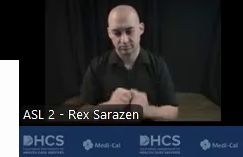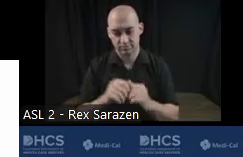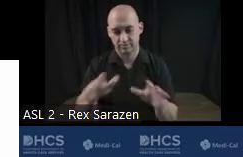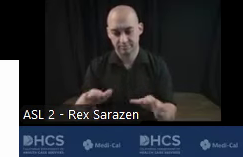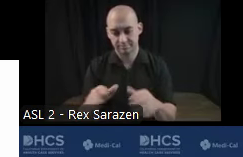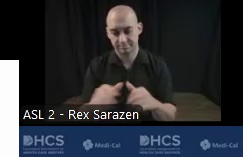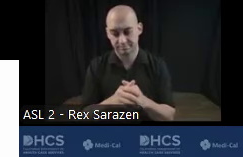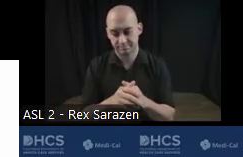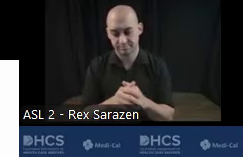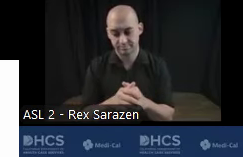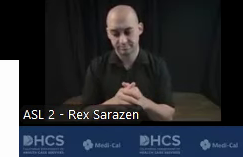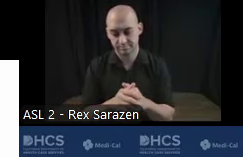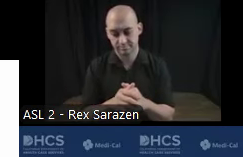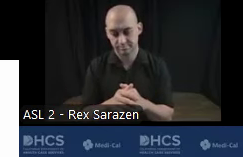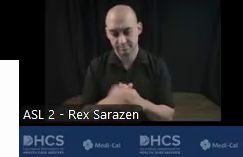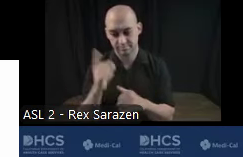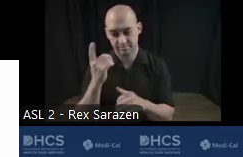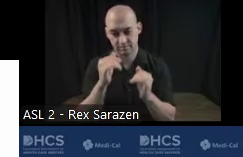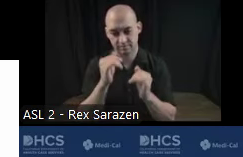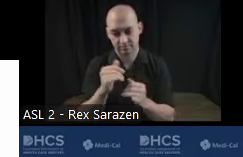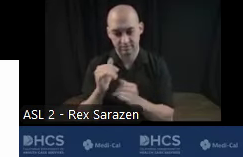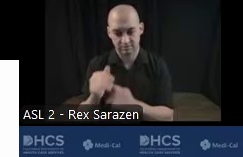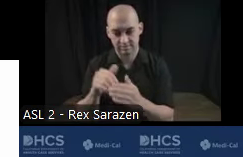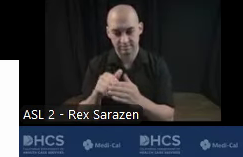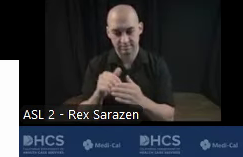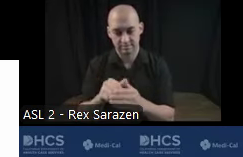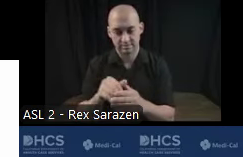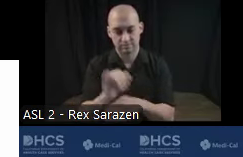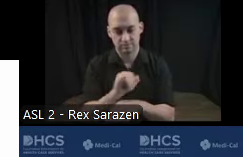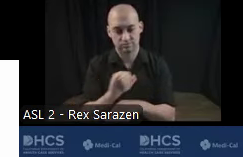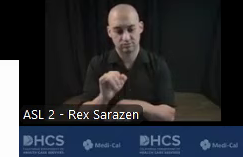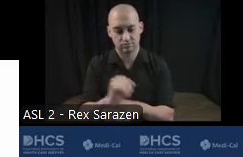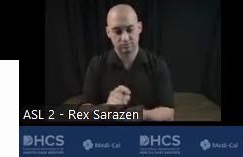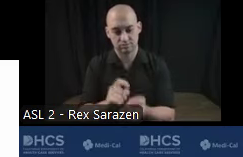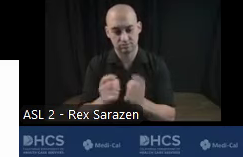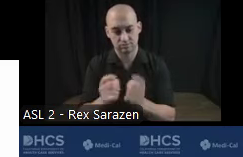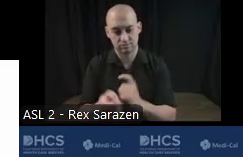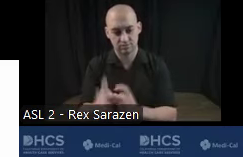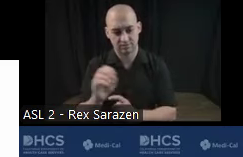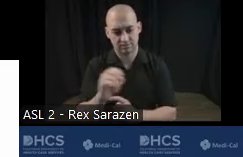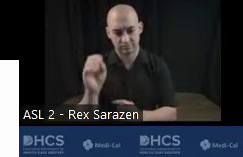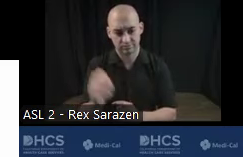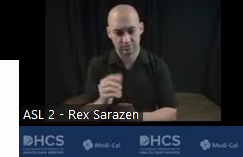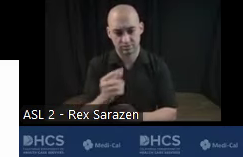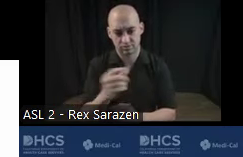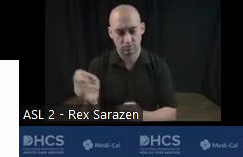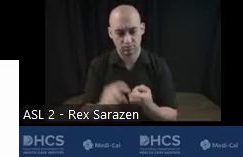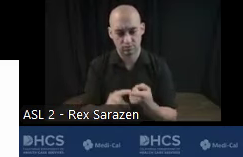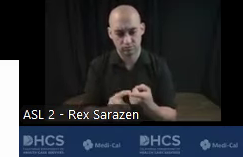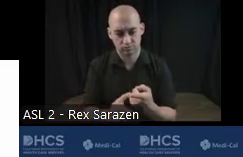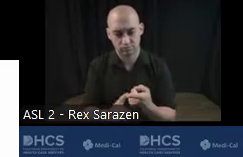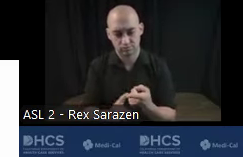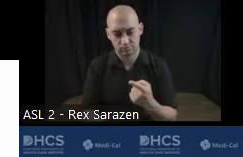are for individuals in that are institutional transitions, and then 50% go to are split up